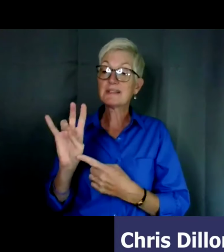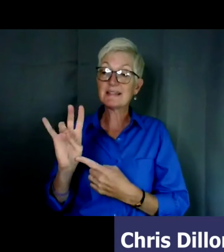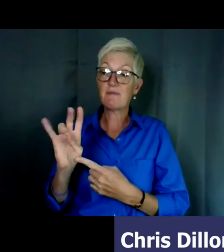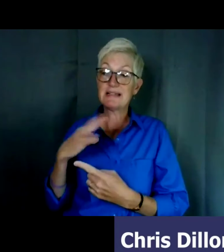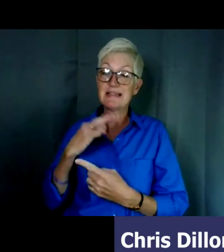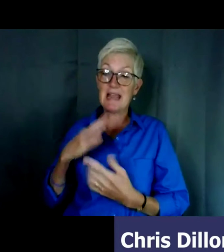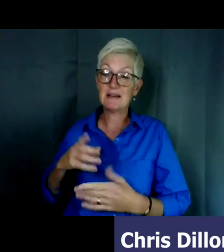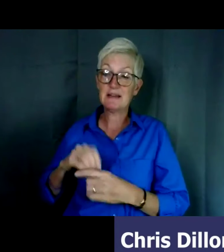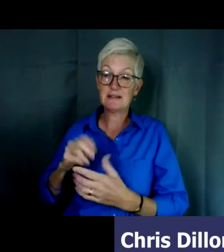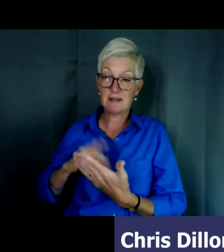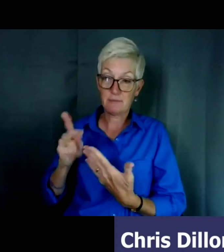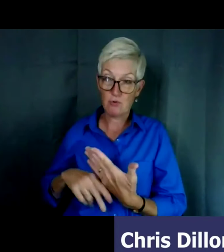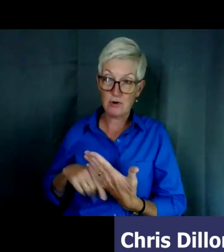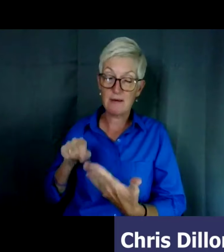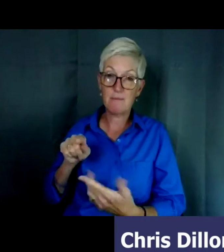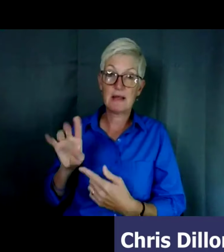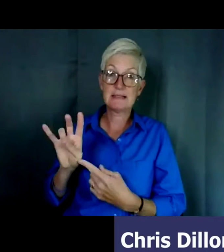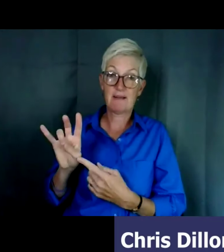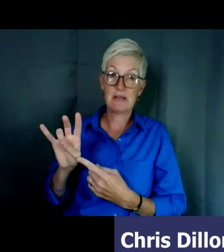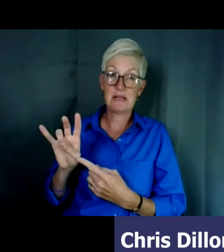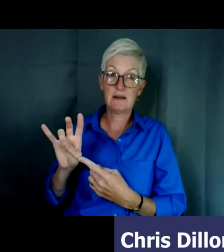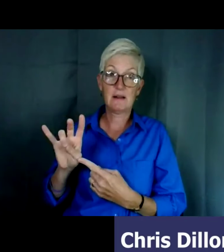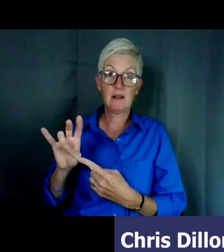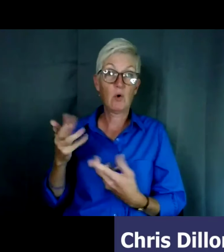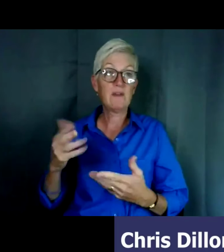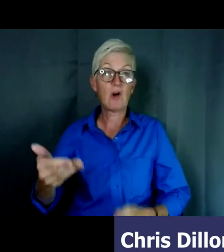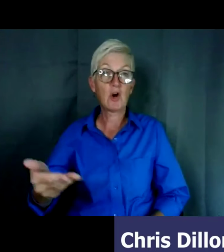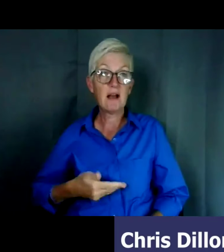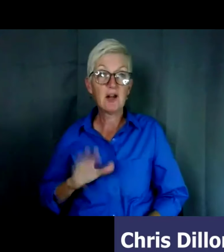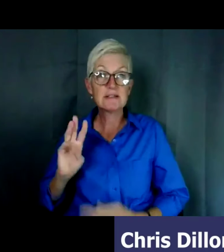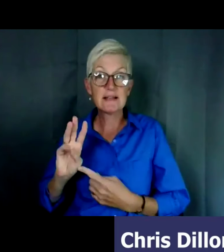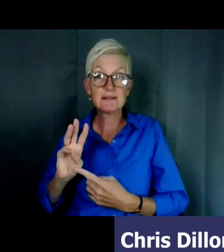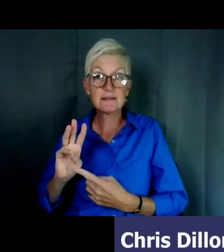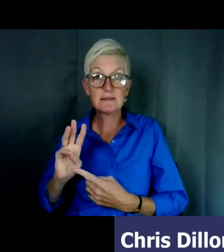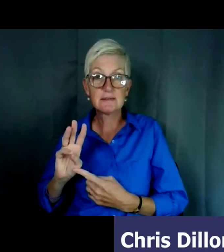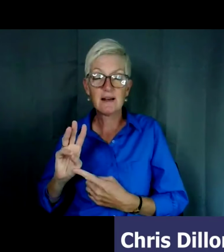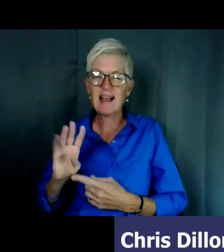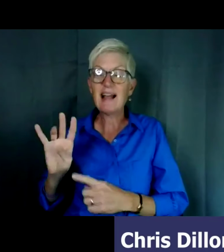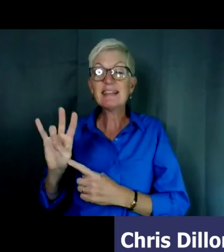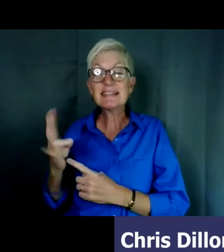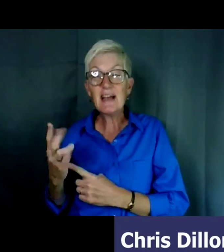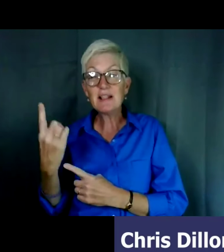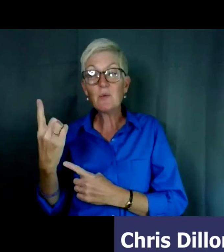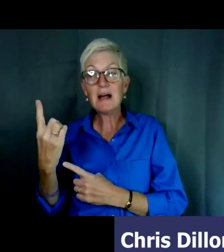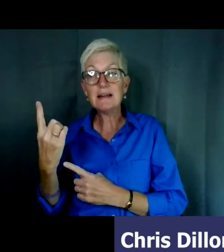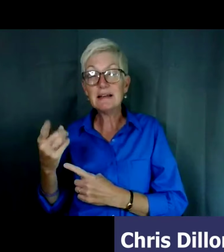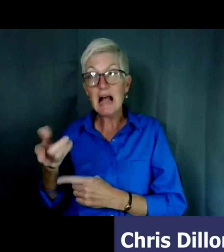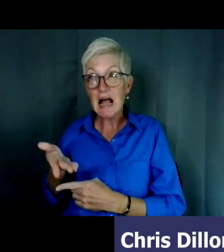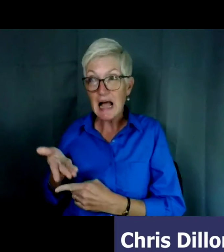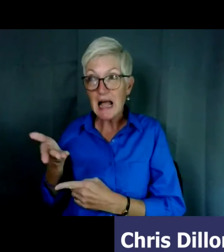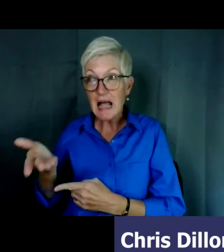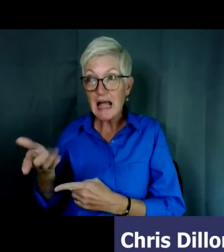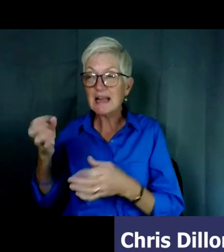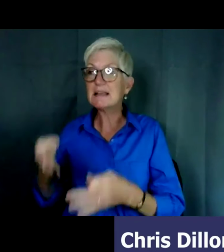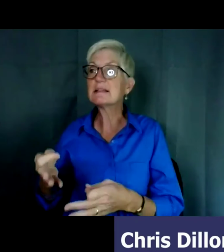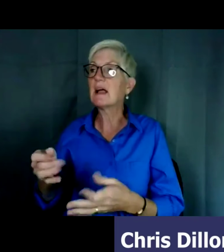program, we hired six of them. We were going to hire the seventh one. The seventh one decided he wanted to go to